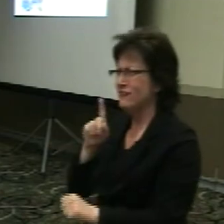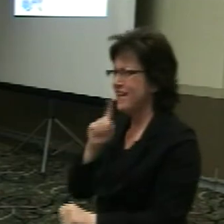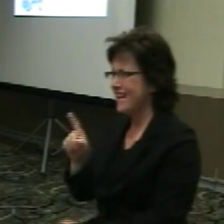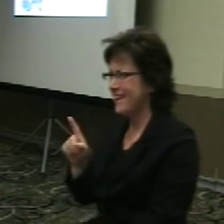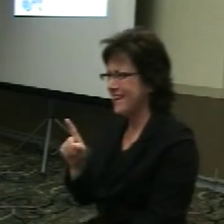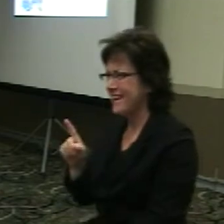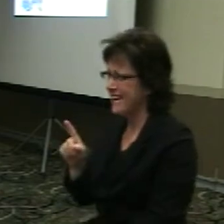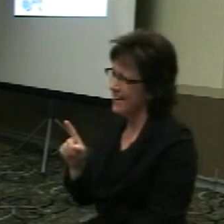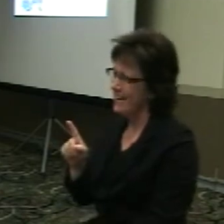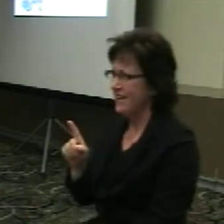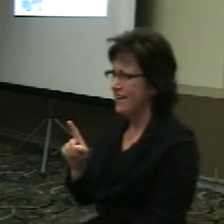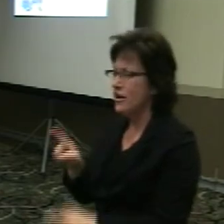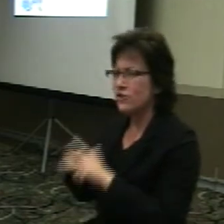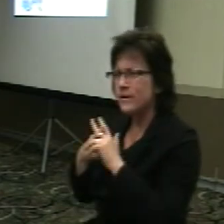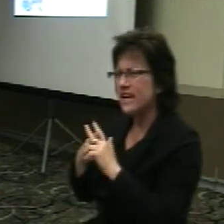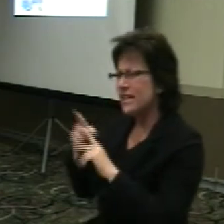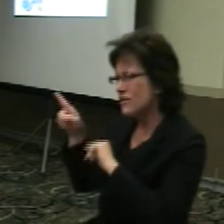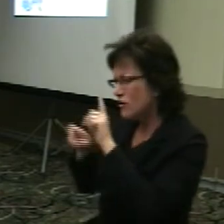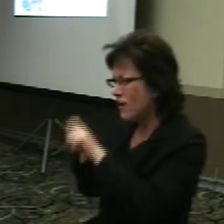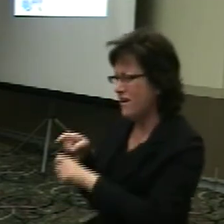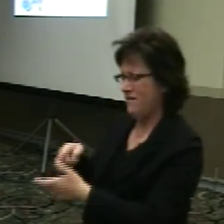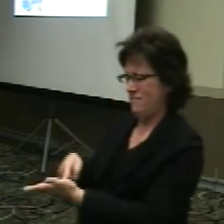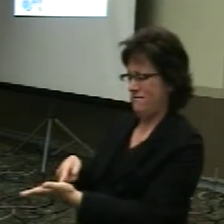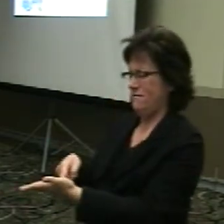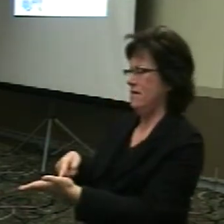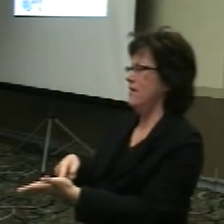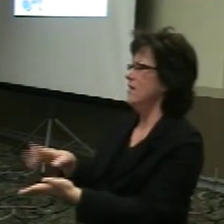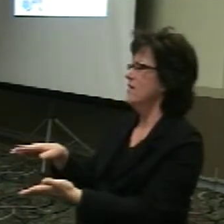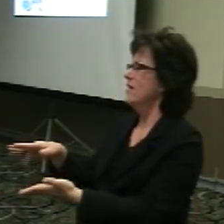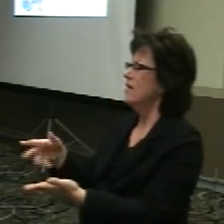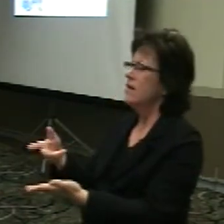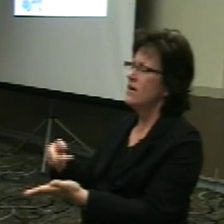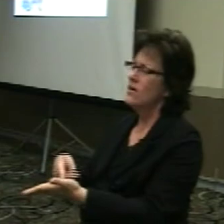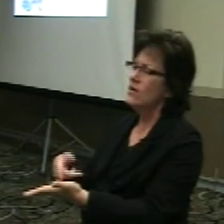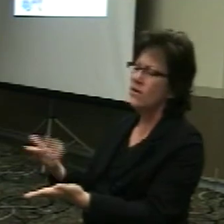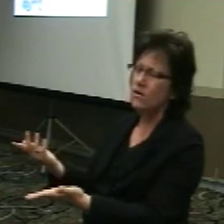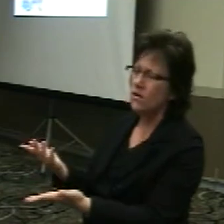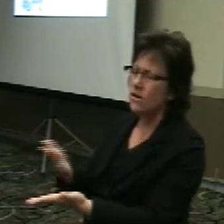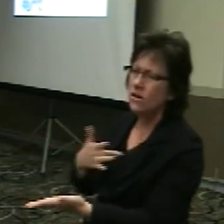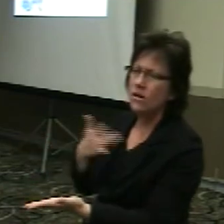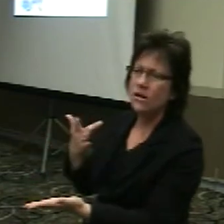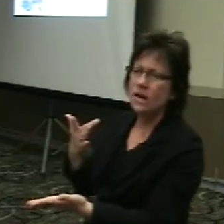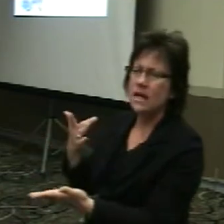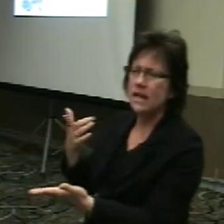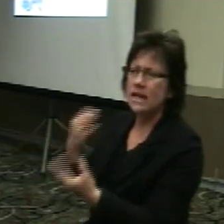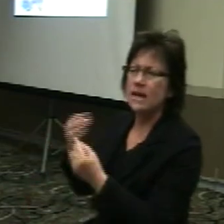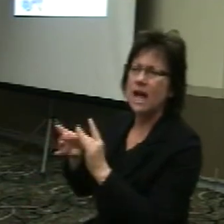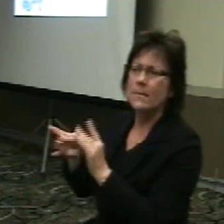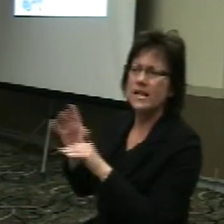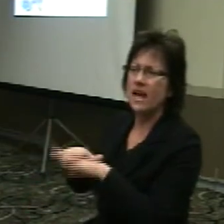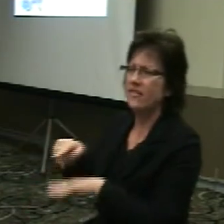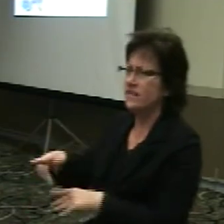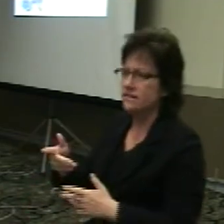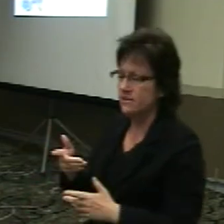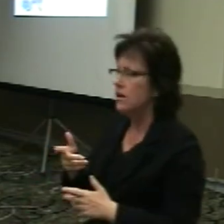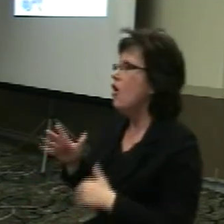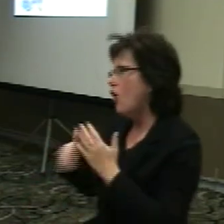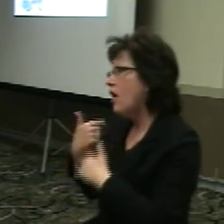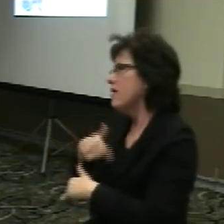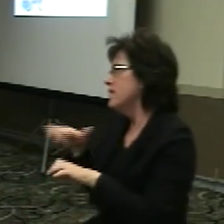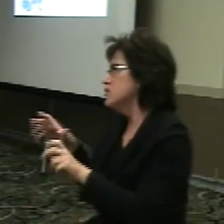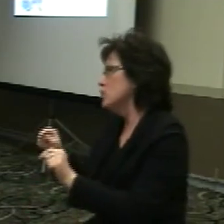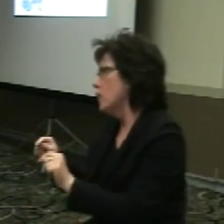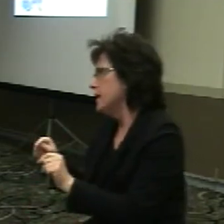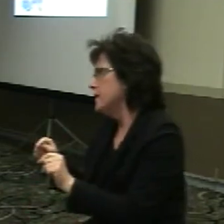And so they're beginning to question that. It usually just becomes a thing to say, I want you to comment on this. And I'll tell you, and when we all do this, we have that kind of,